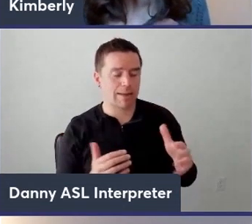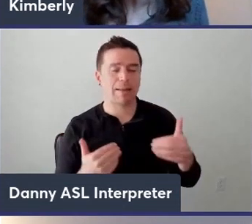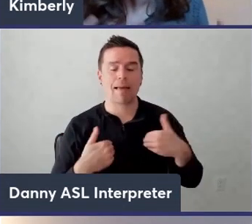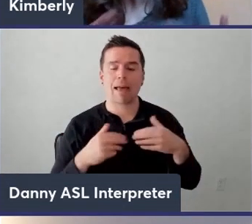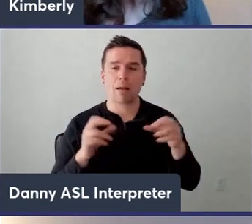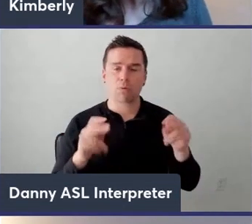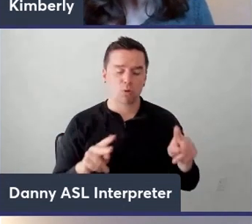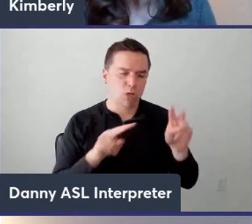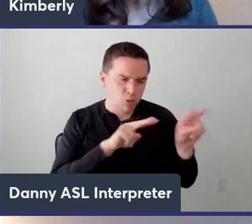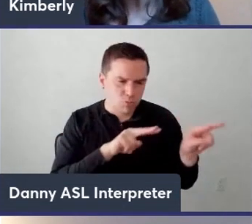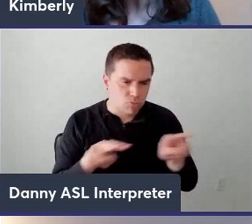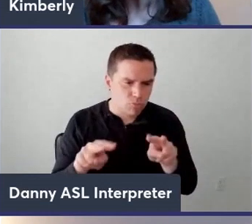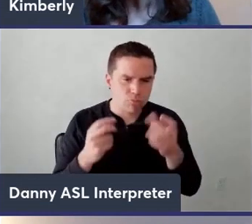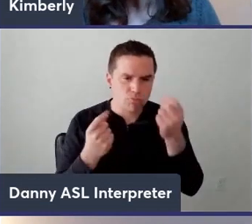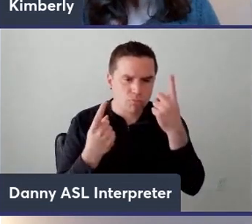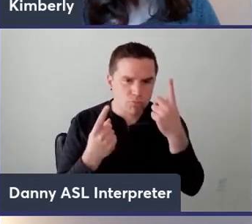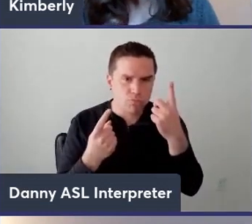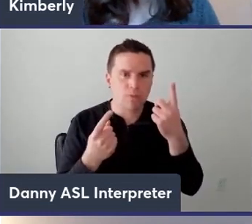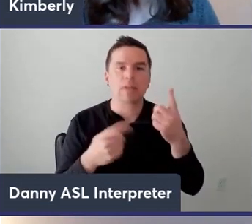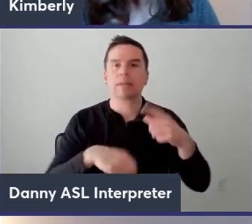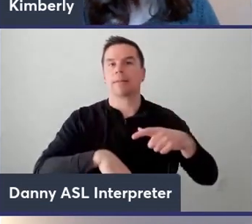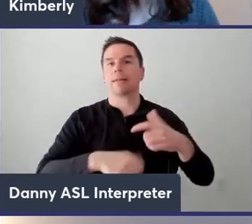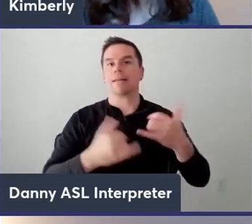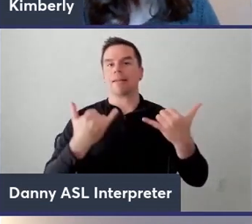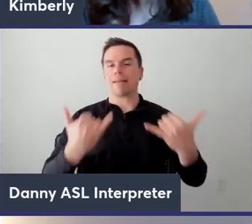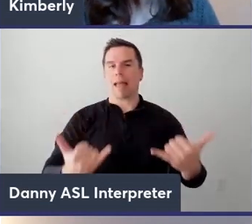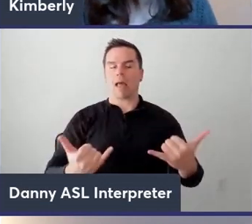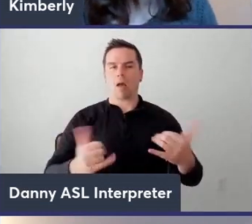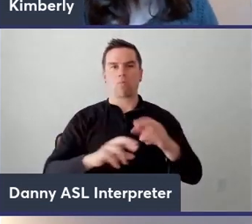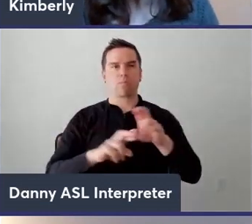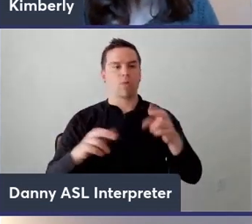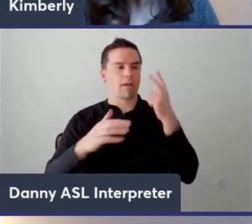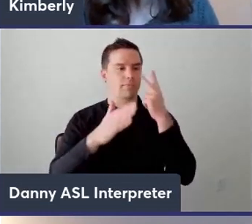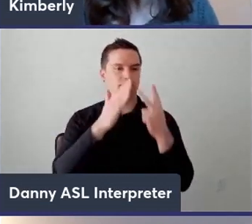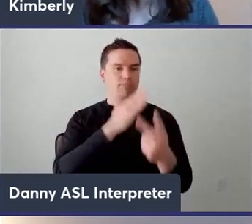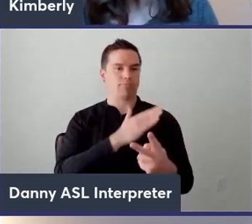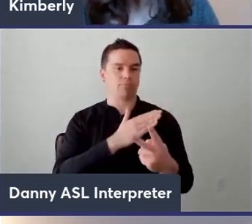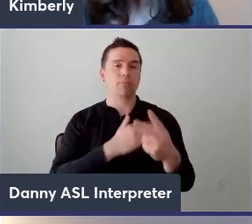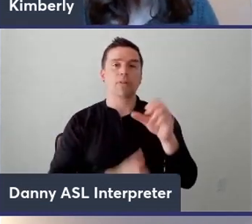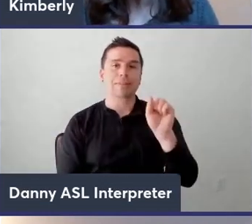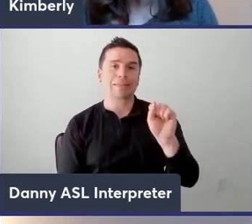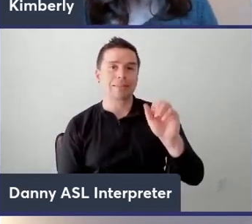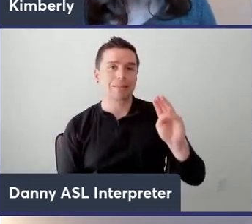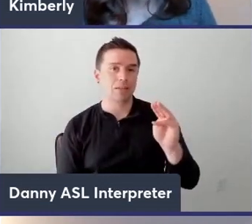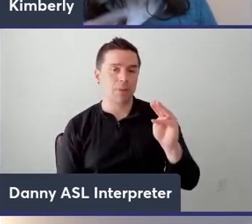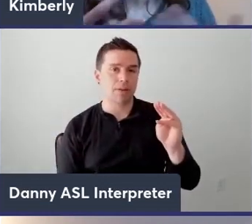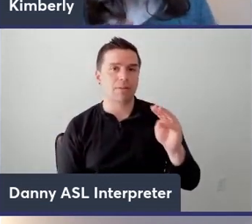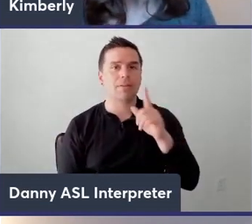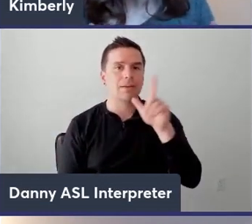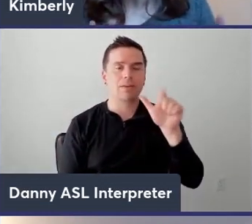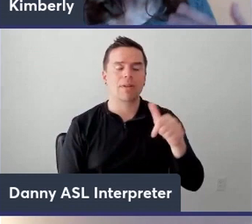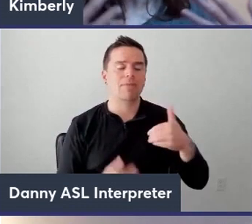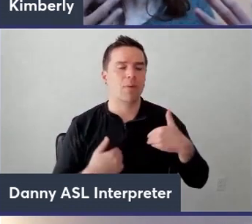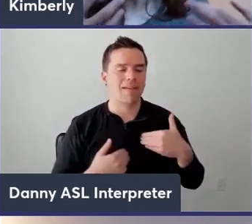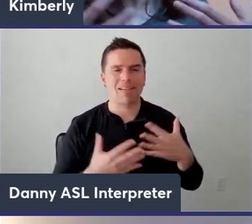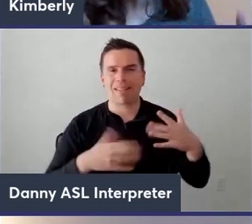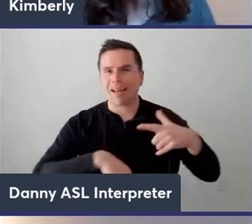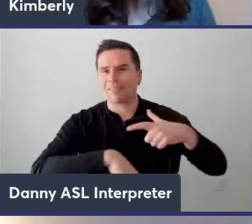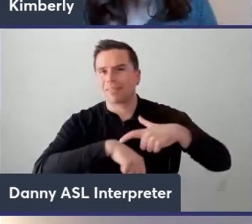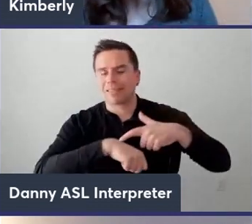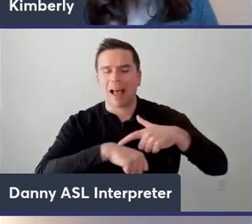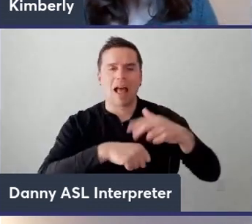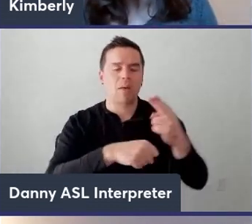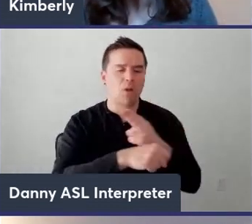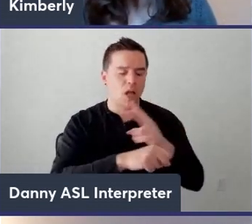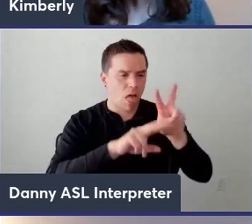understand it. I want to start to make a prediction. And with SageMaker, I don't have to spend a lot of time iterating on the best model for the data set, which can take